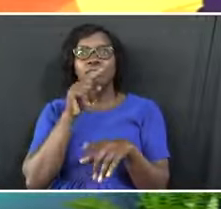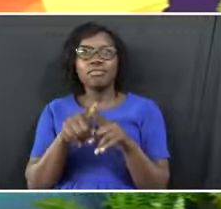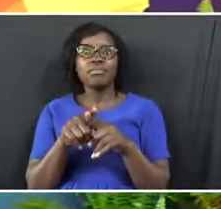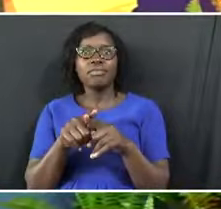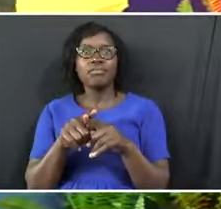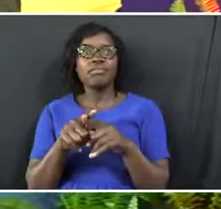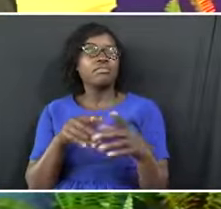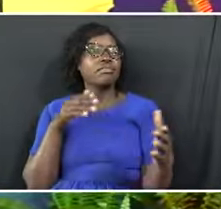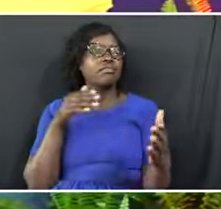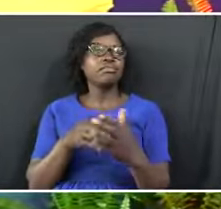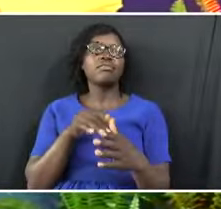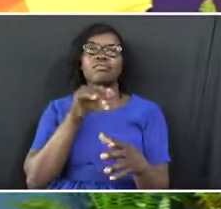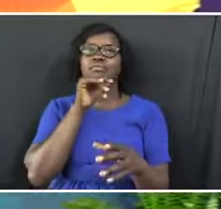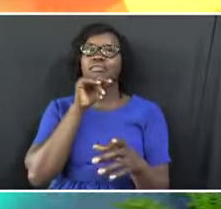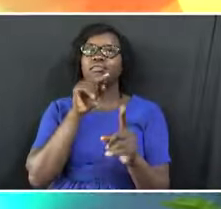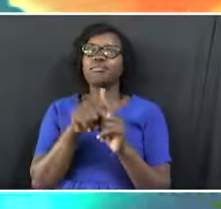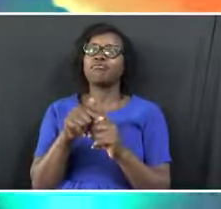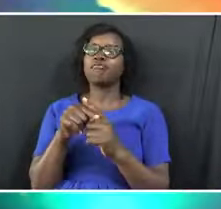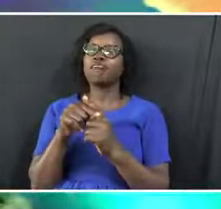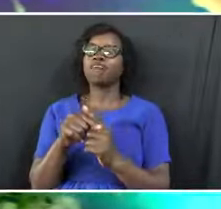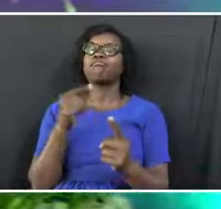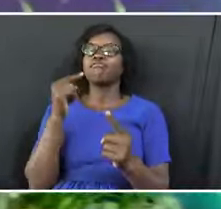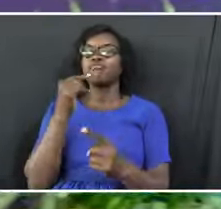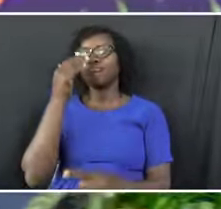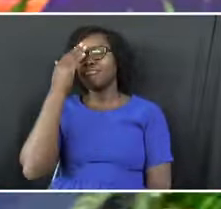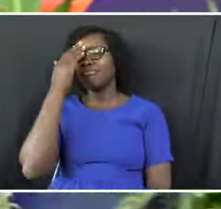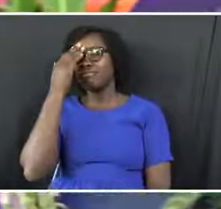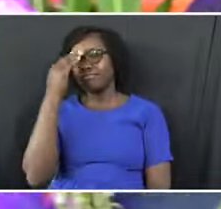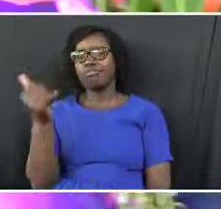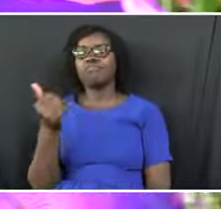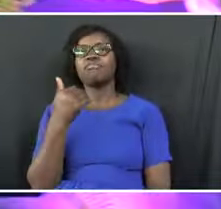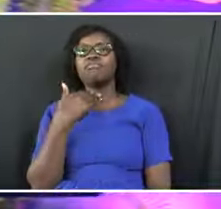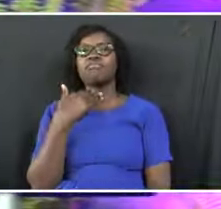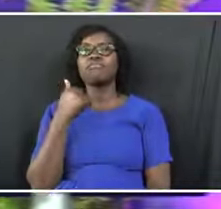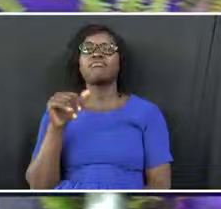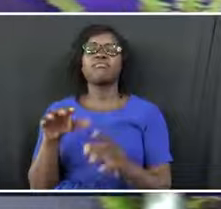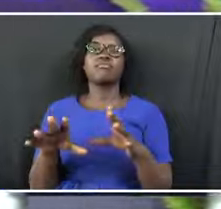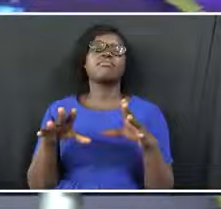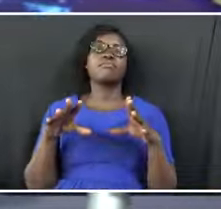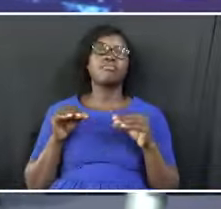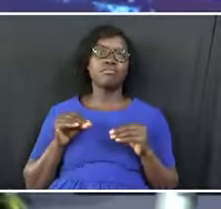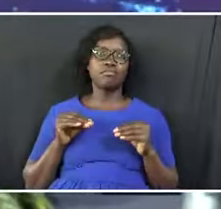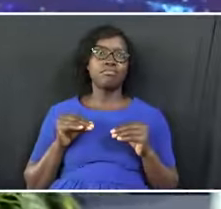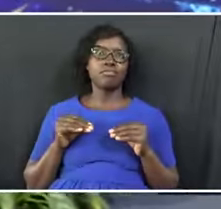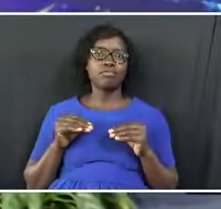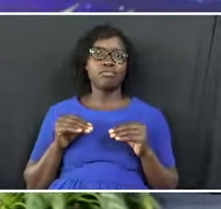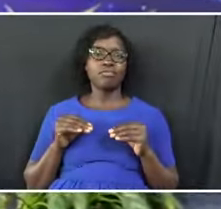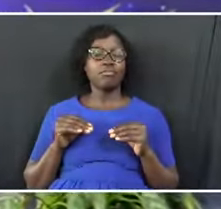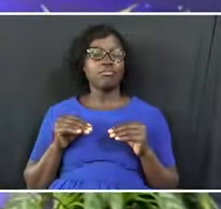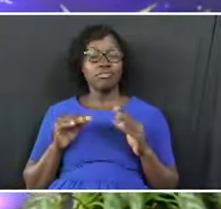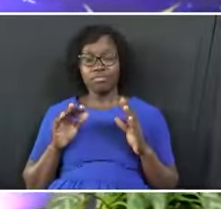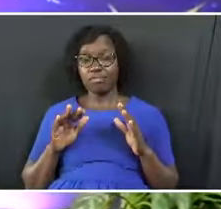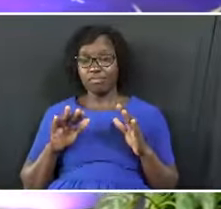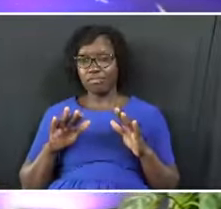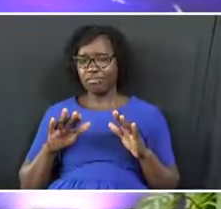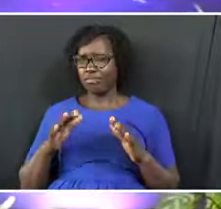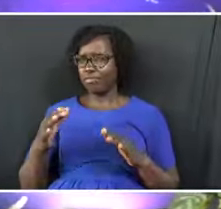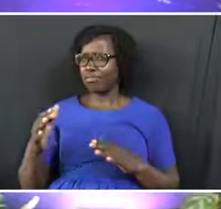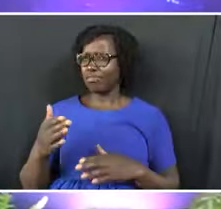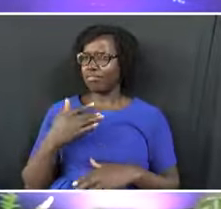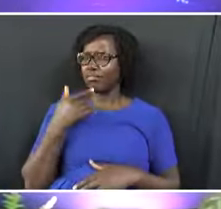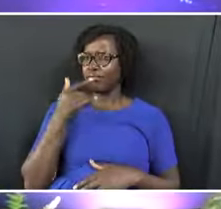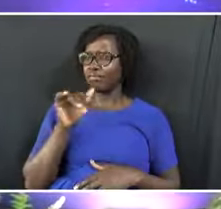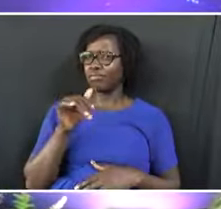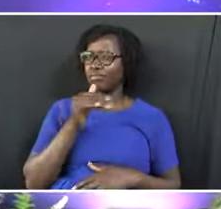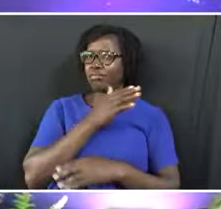rose against his brother because he wanted to be accepted. Let me pause here and say this. Friends, children